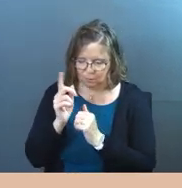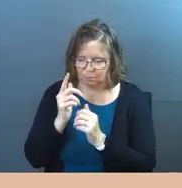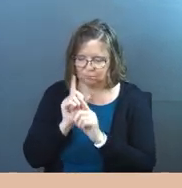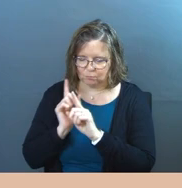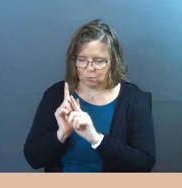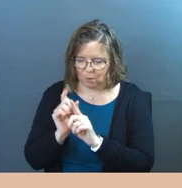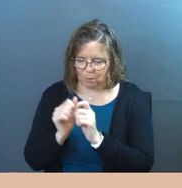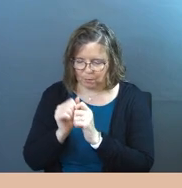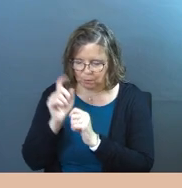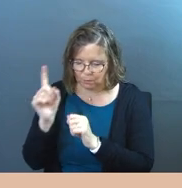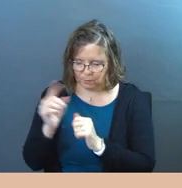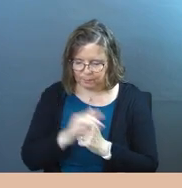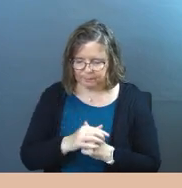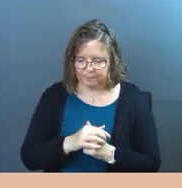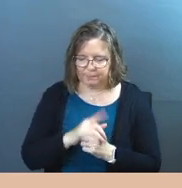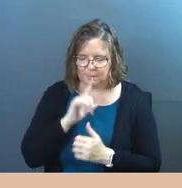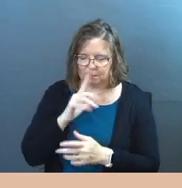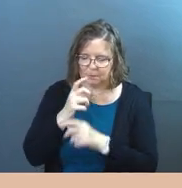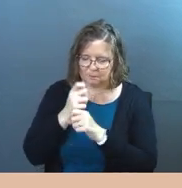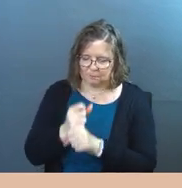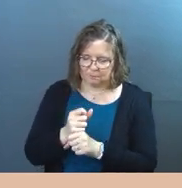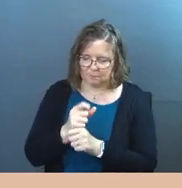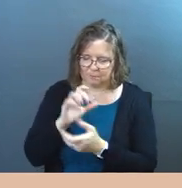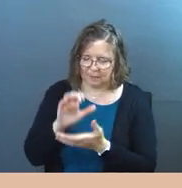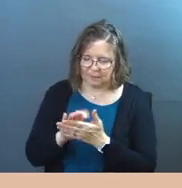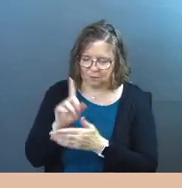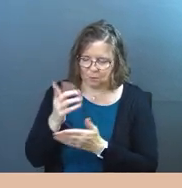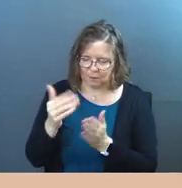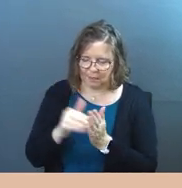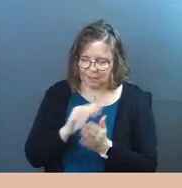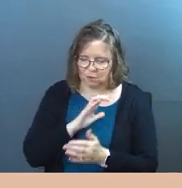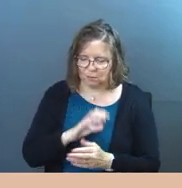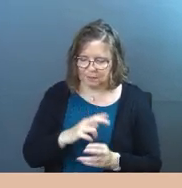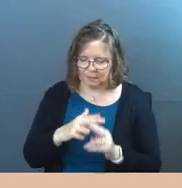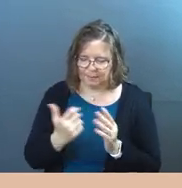walking with you, believing in you again. In Christ's name, amen.